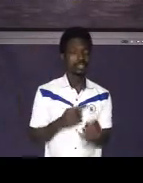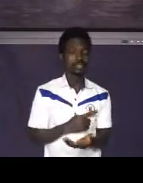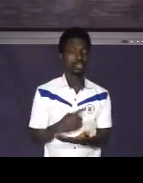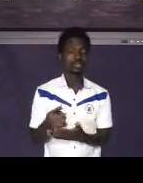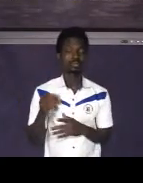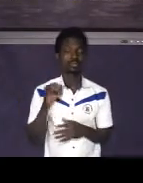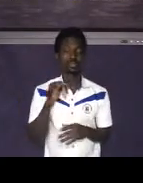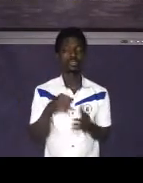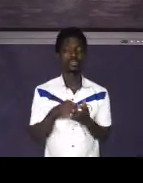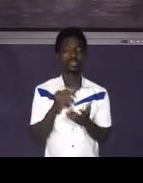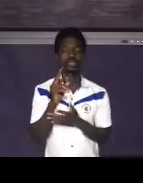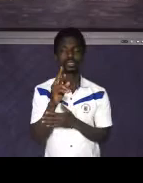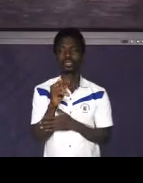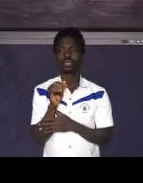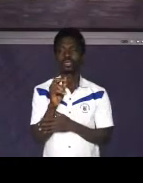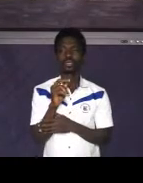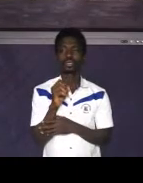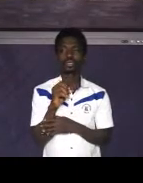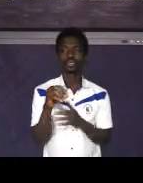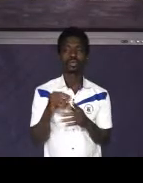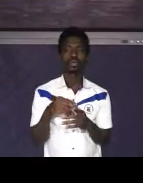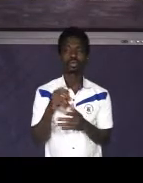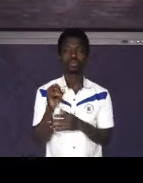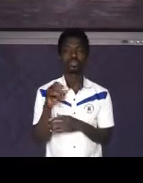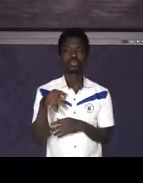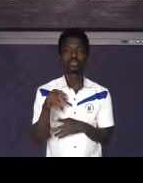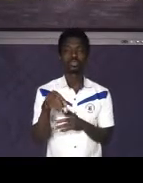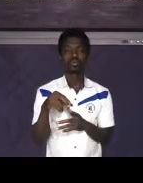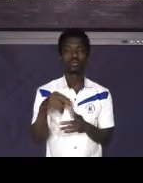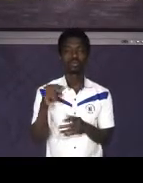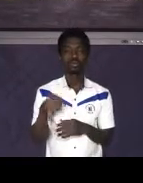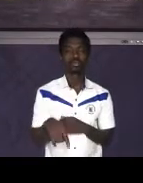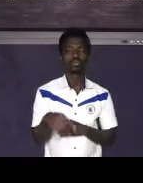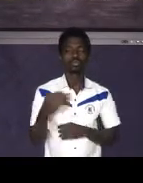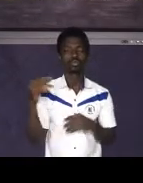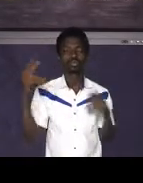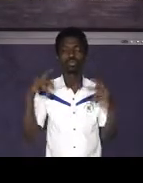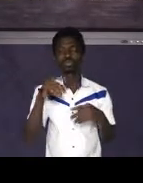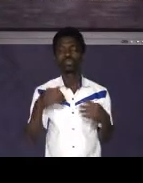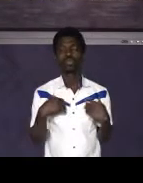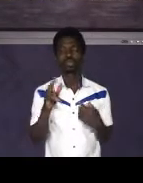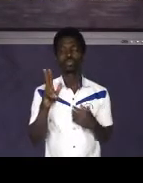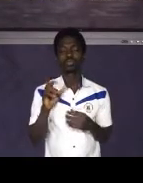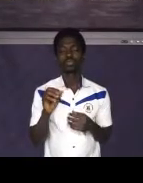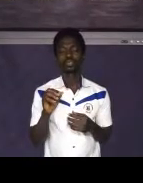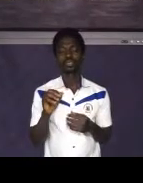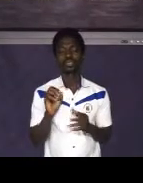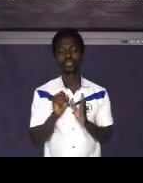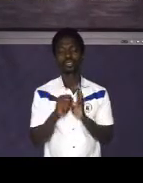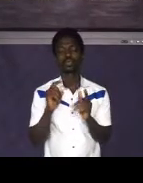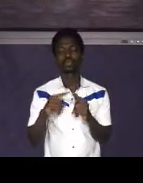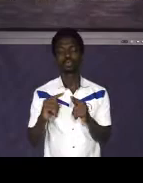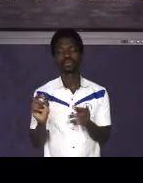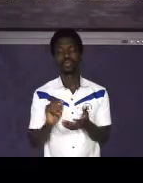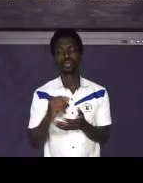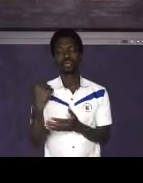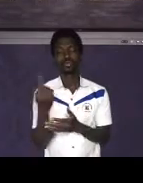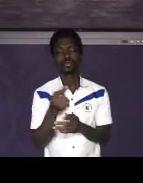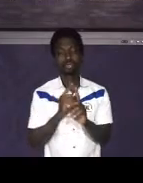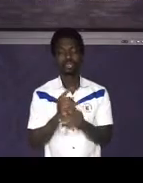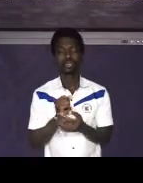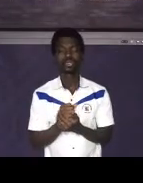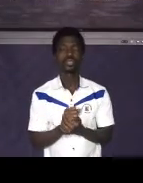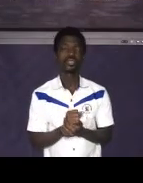Is it ray of rain, sip of rain, or drop of rain? You have 30 seconds to write only the